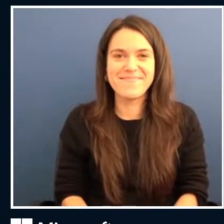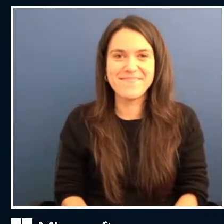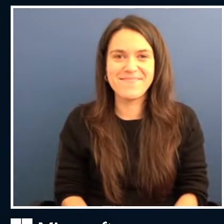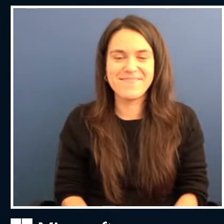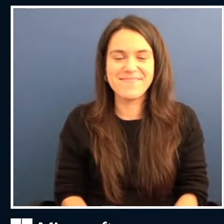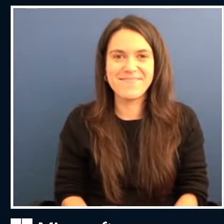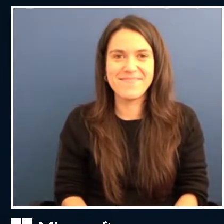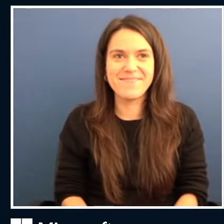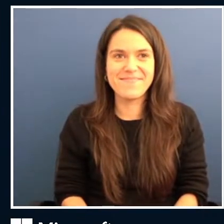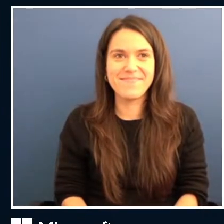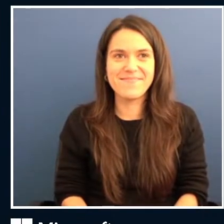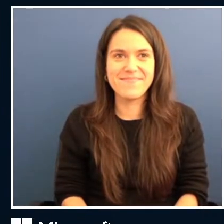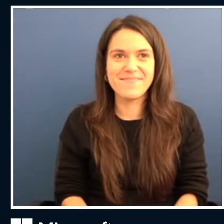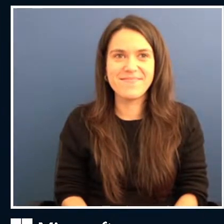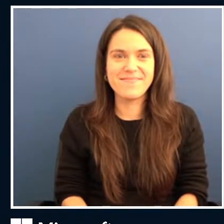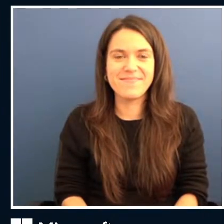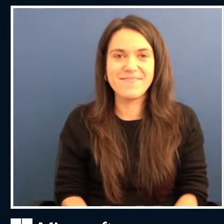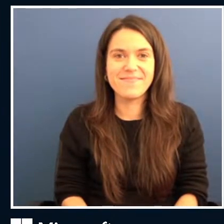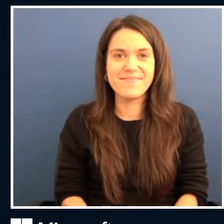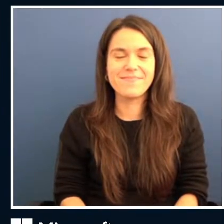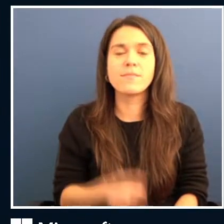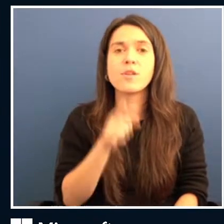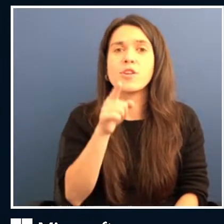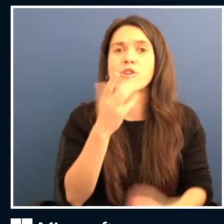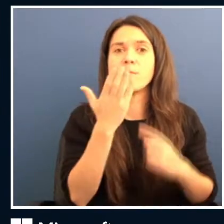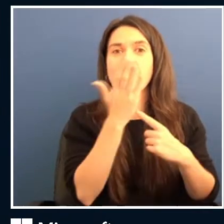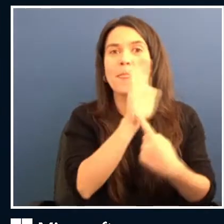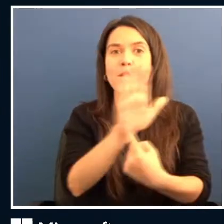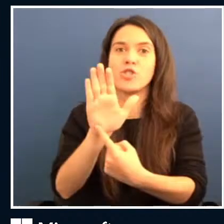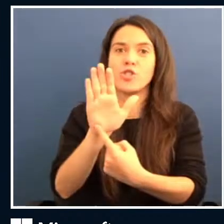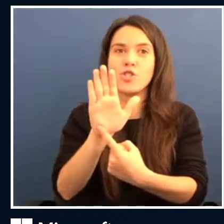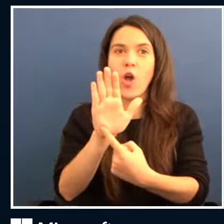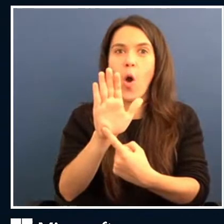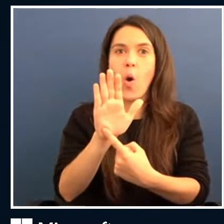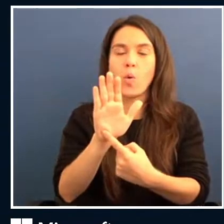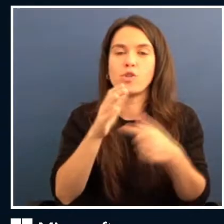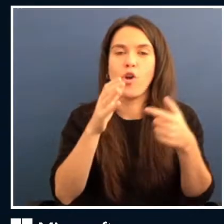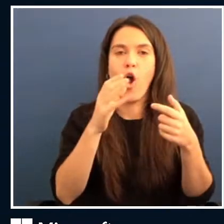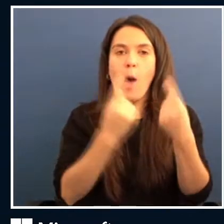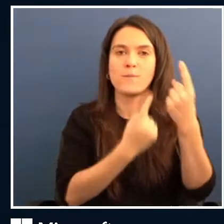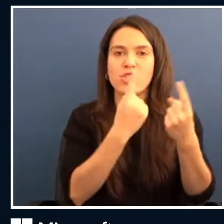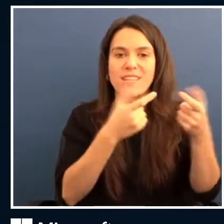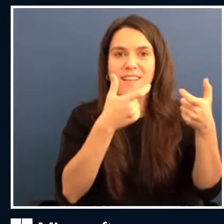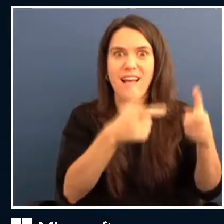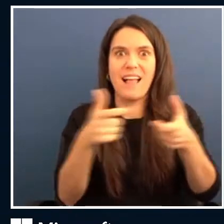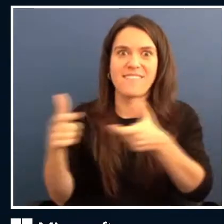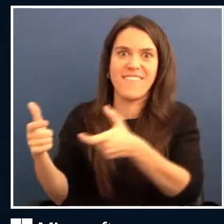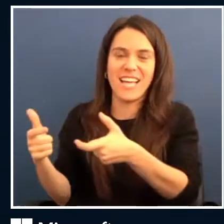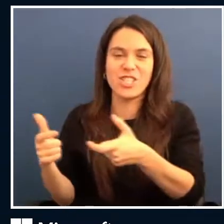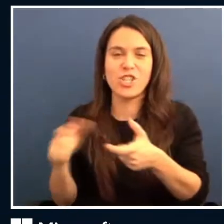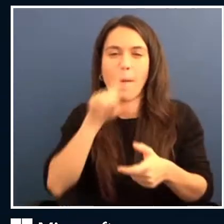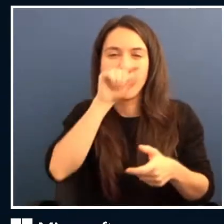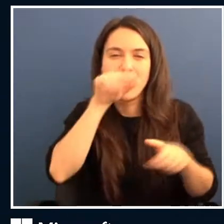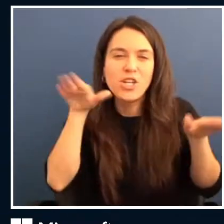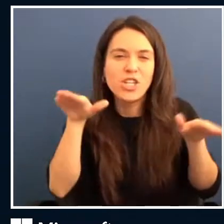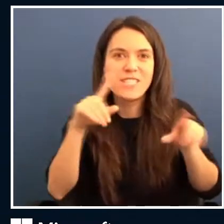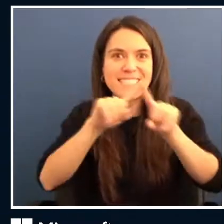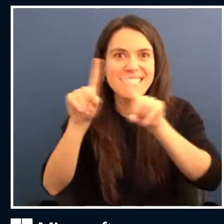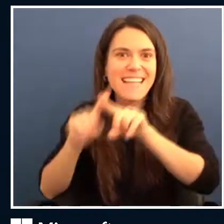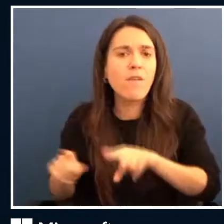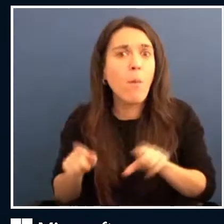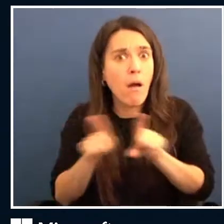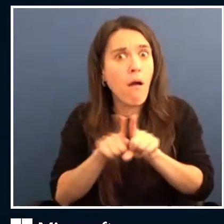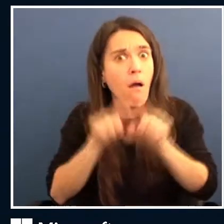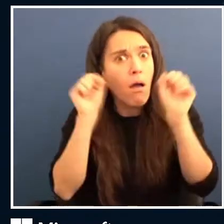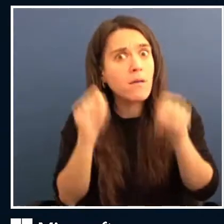way, you showed the object classification task, right? When you be determining the bird species, but you can also use that for object